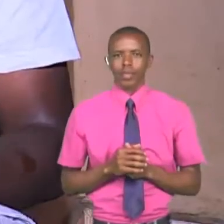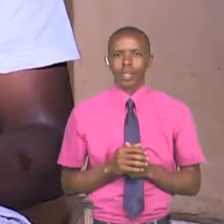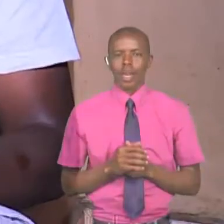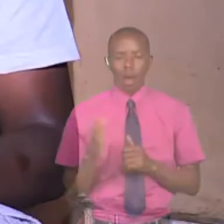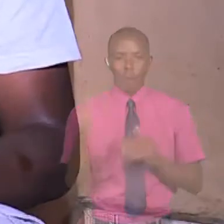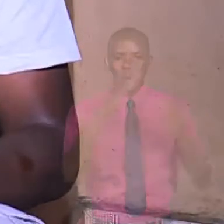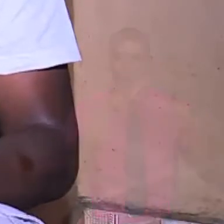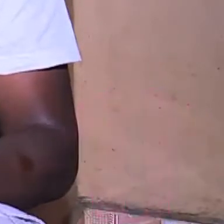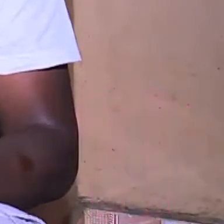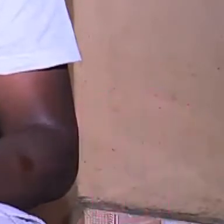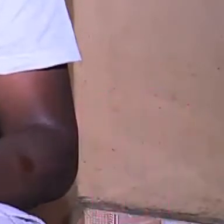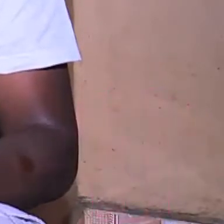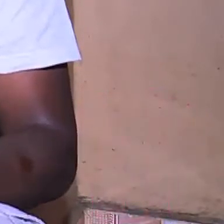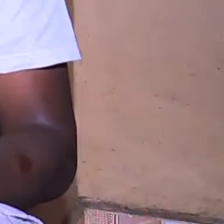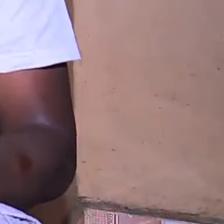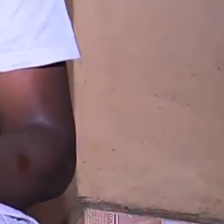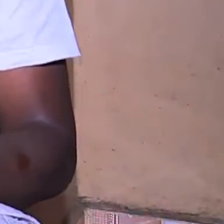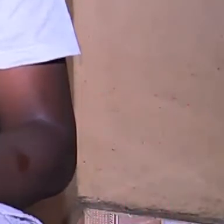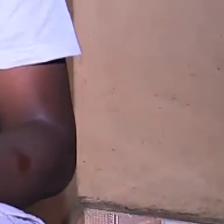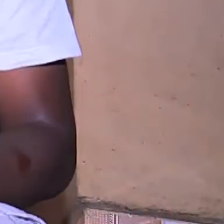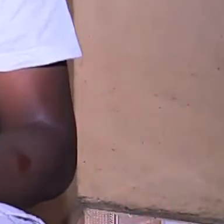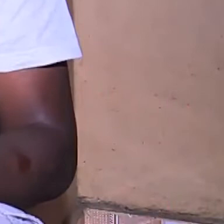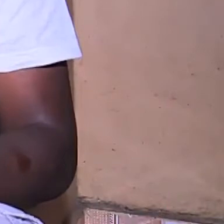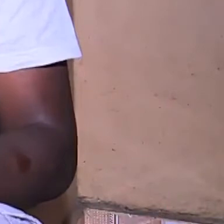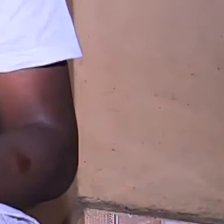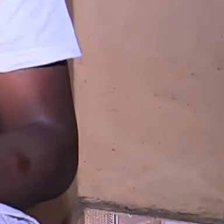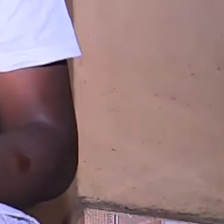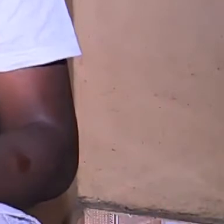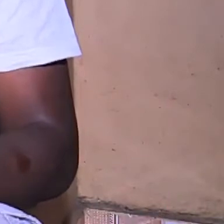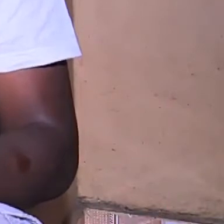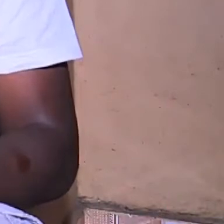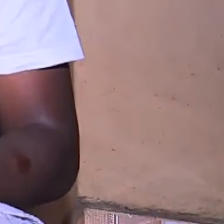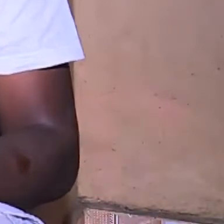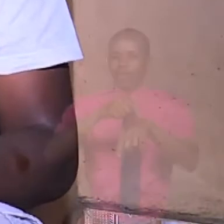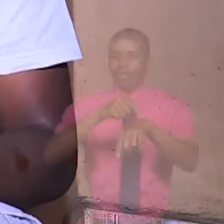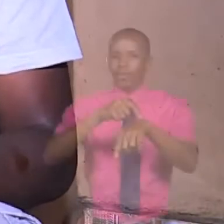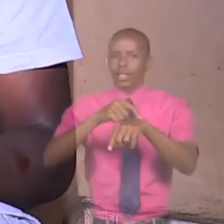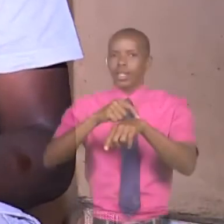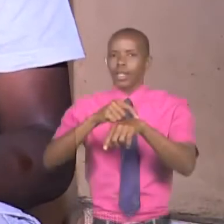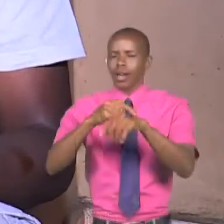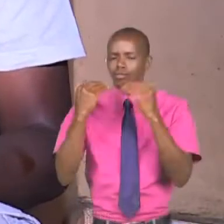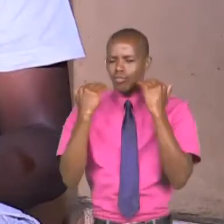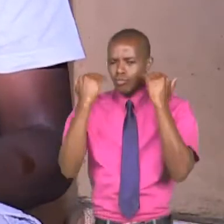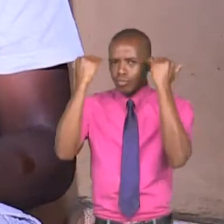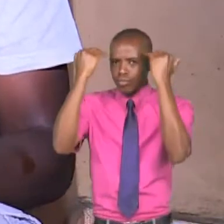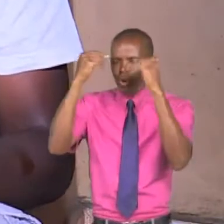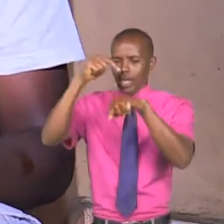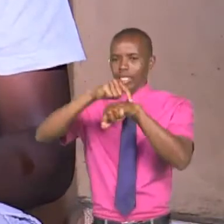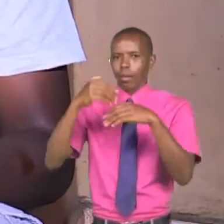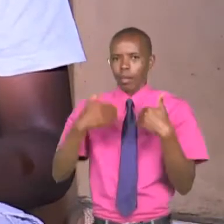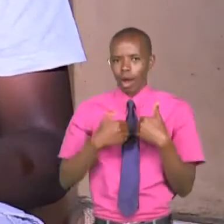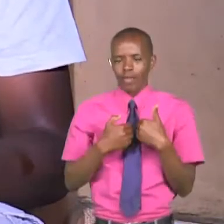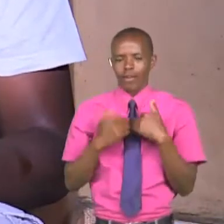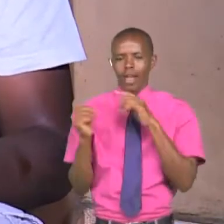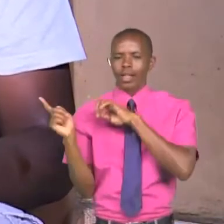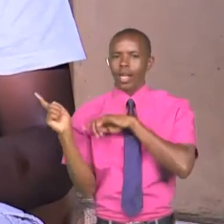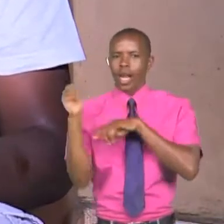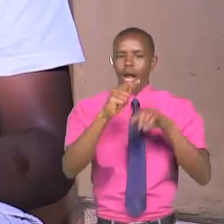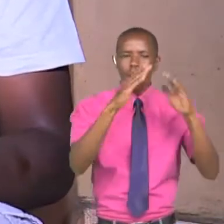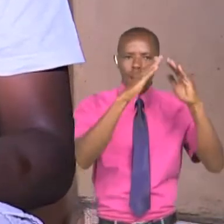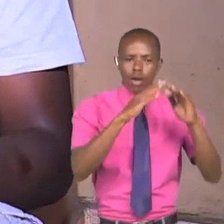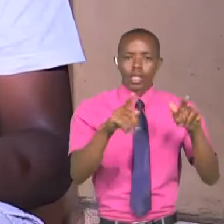feel at ease. Even when I have those stressful moments, I just come home and I